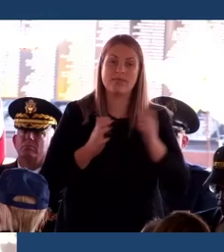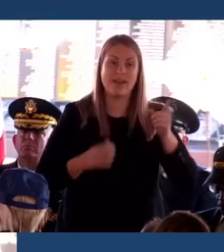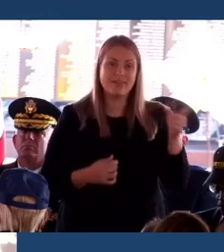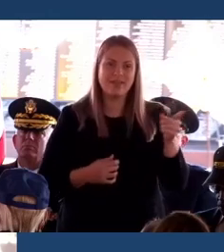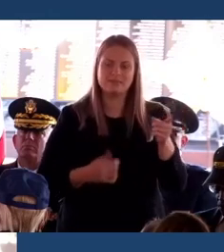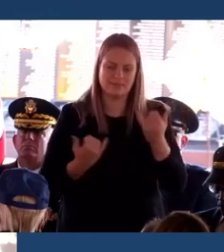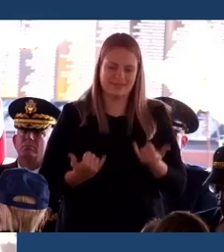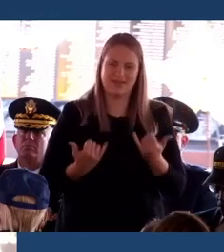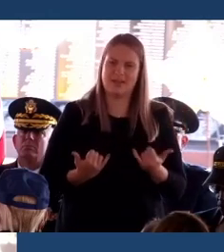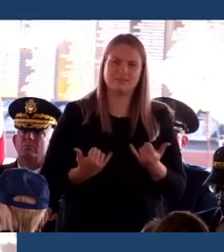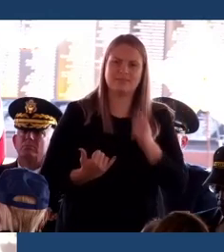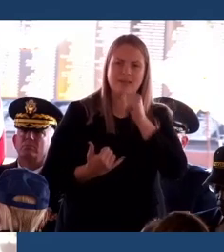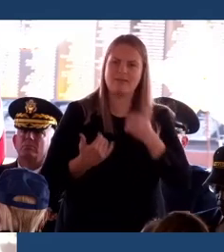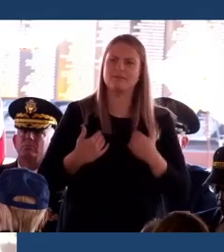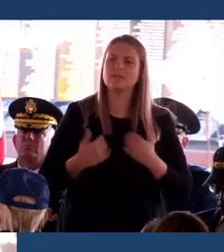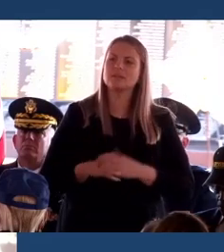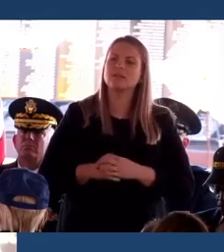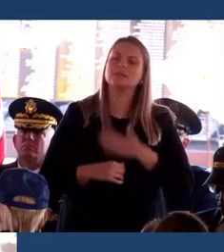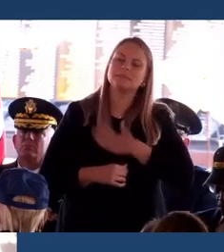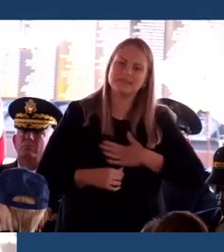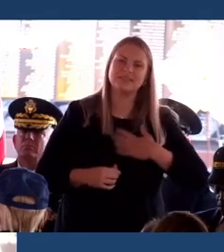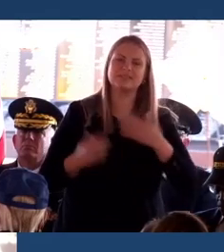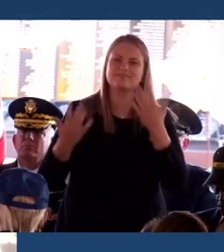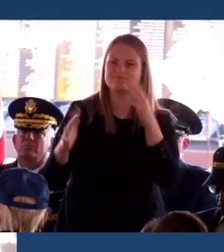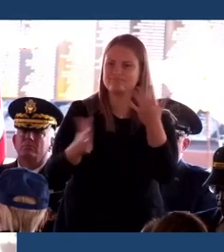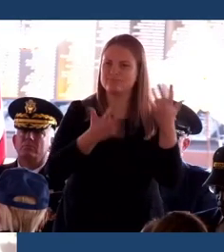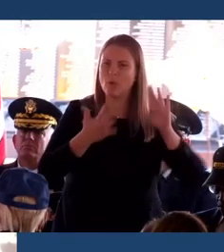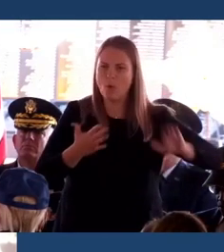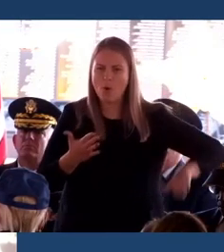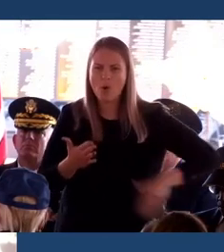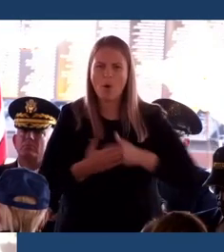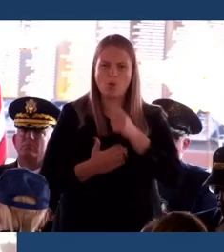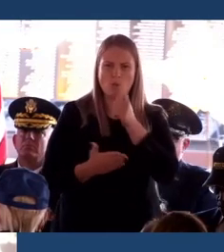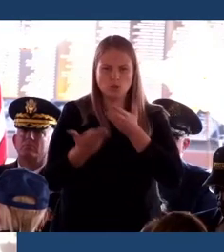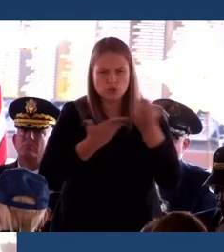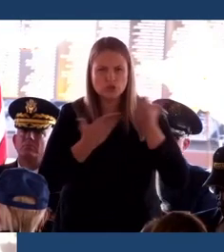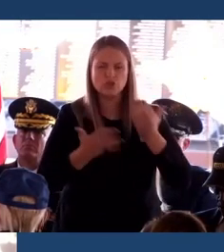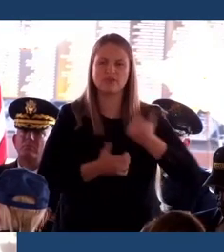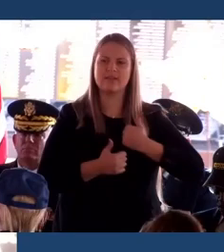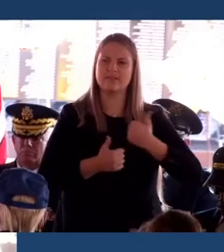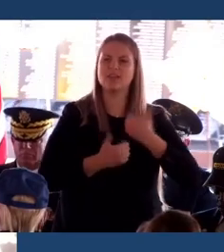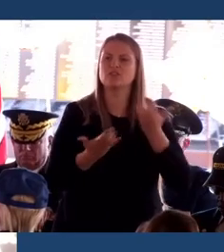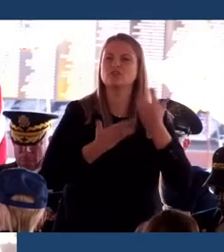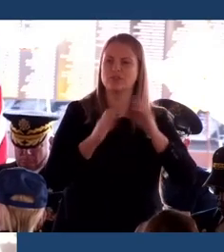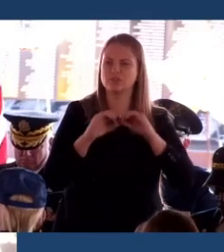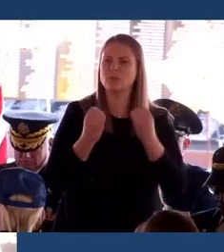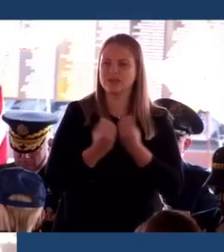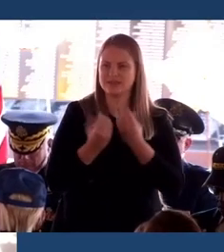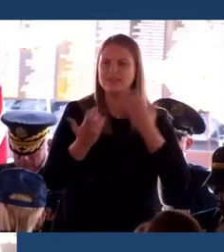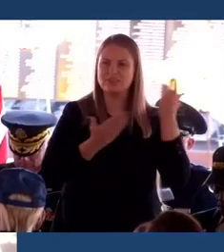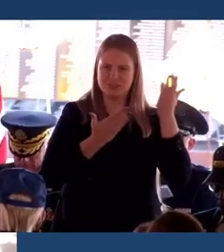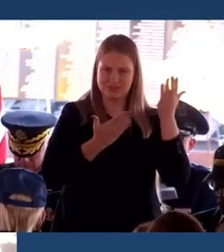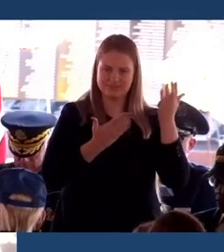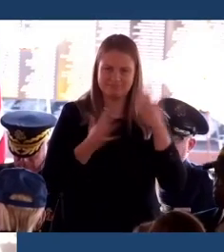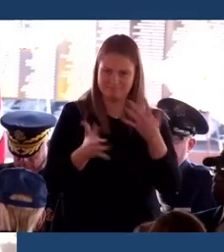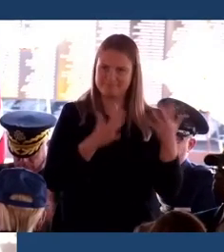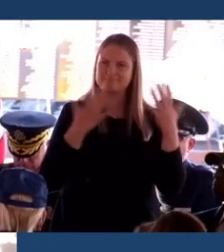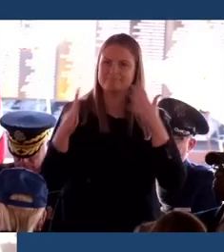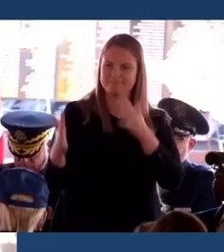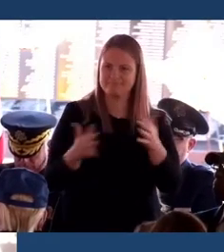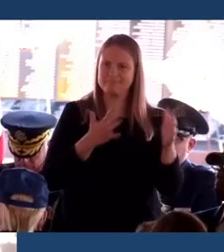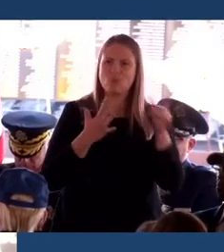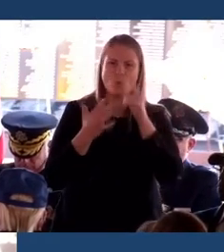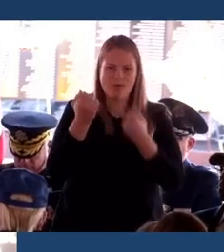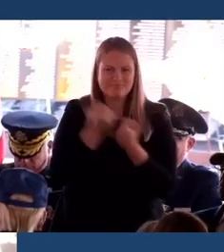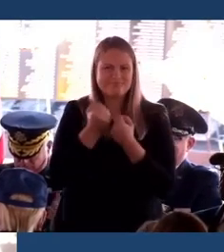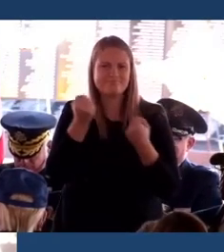day. So could you give a round of applause to all who serve in veteran service organizations and who advocate for